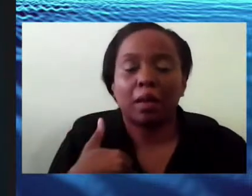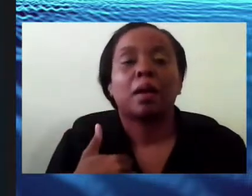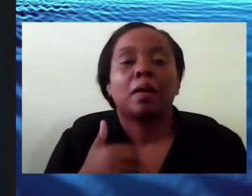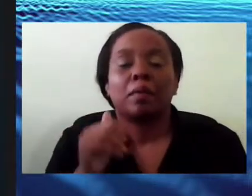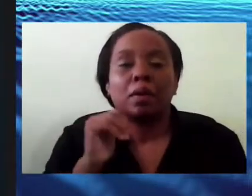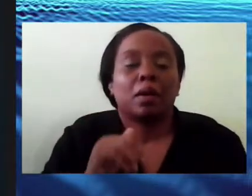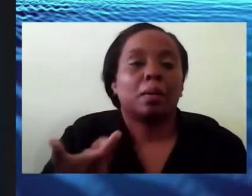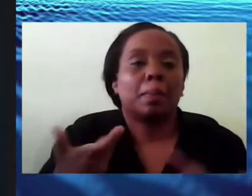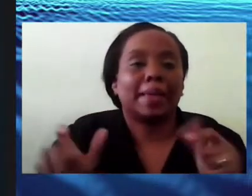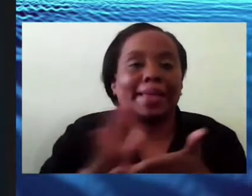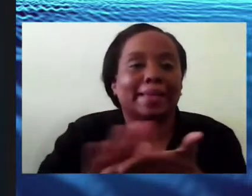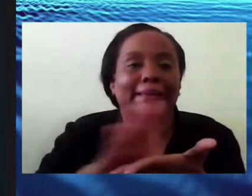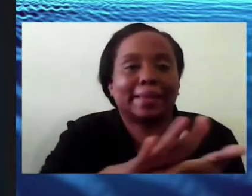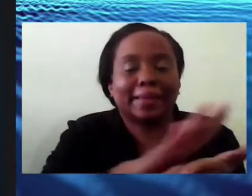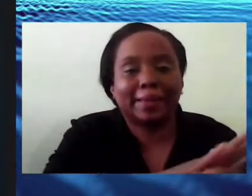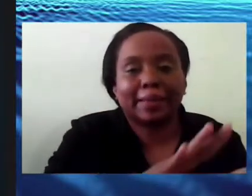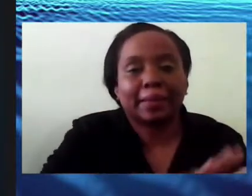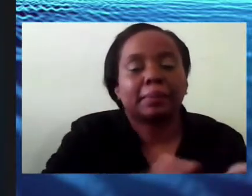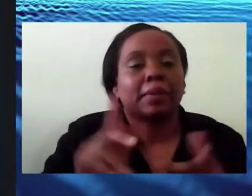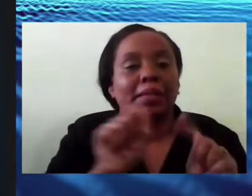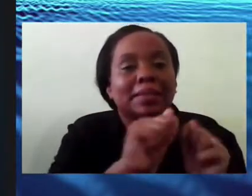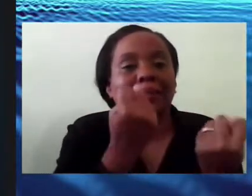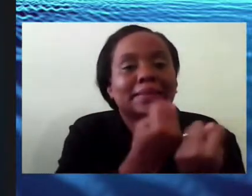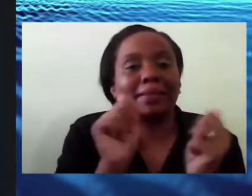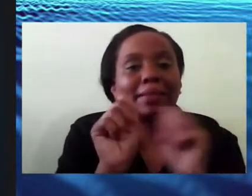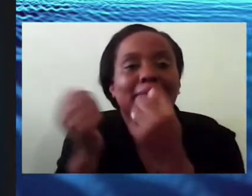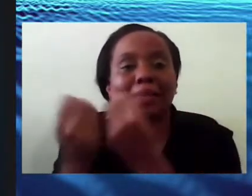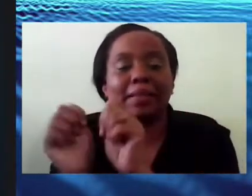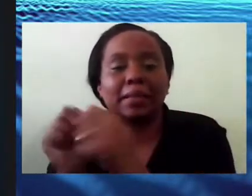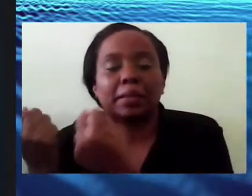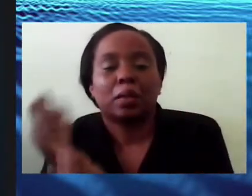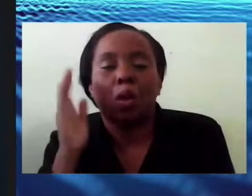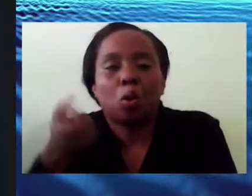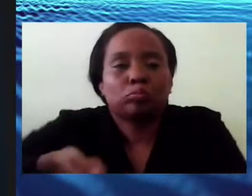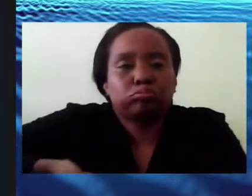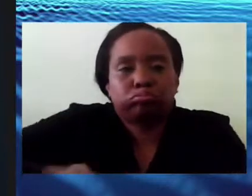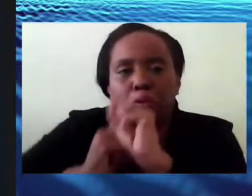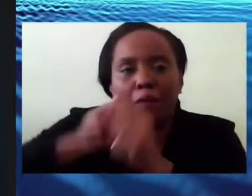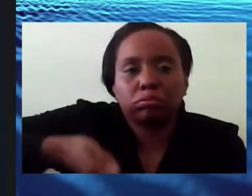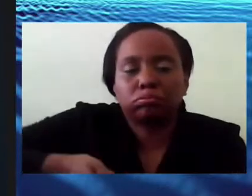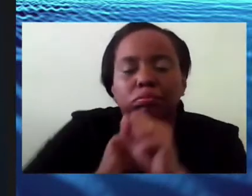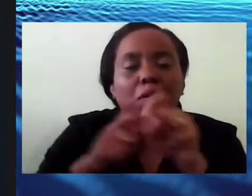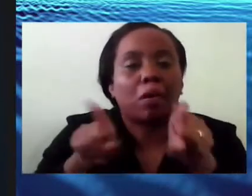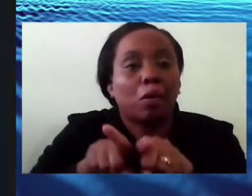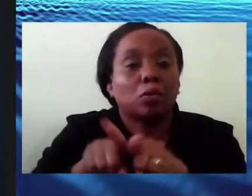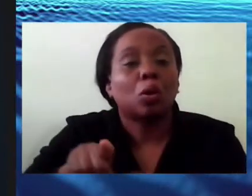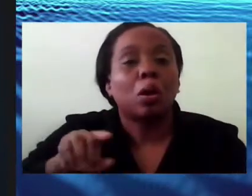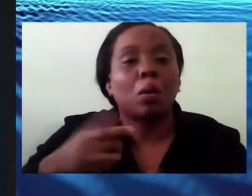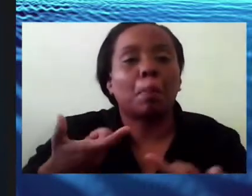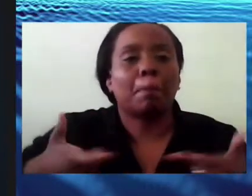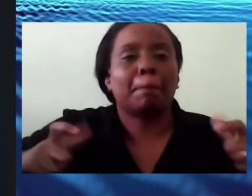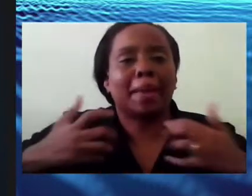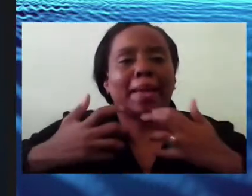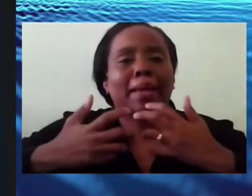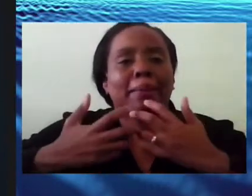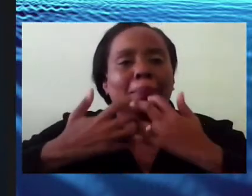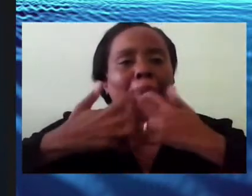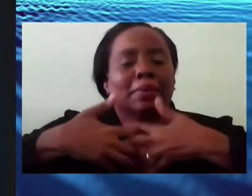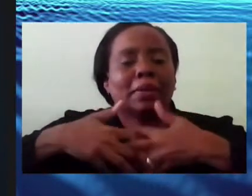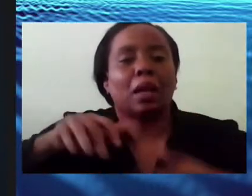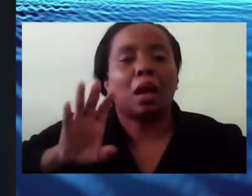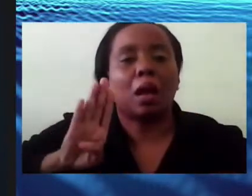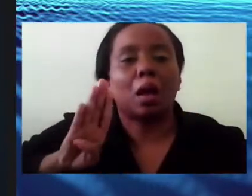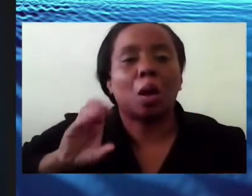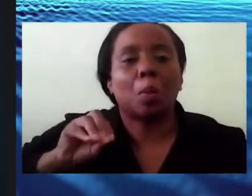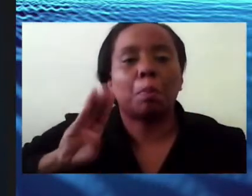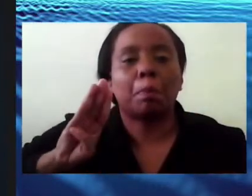premises and to bring it to the road. Teams will come through and shovel up the streets with a bobcat to dispose of the ash. Residents are asked to start from